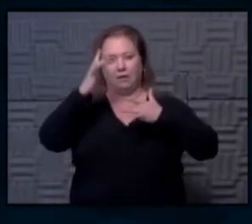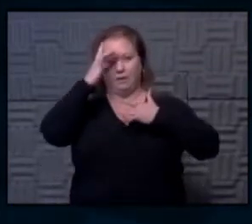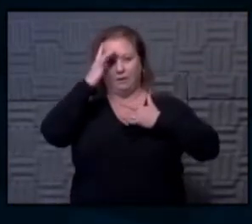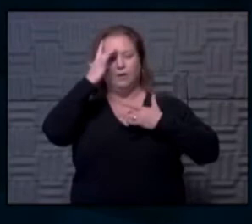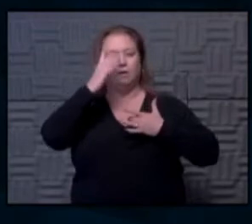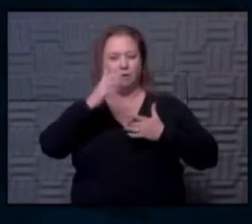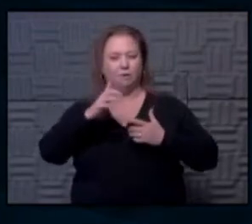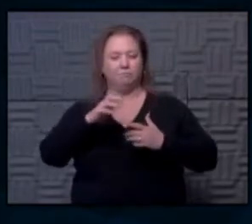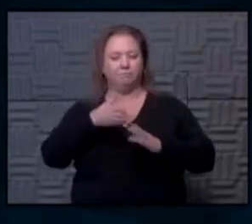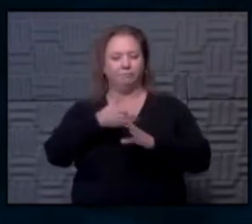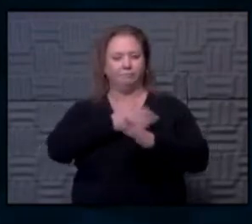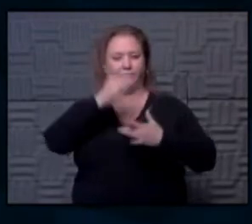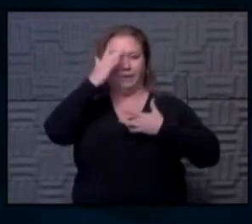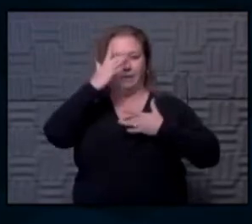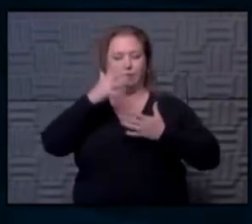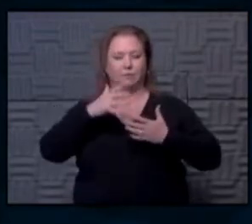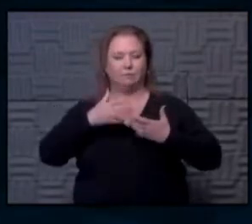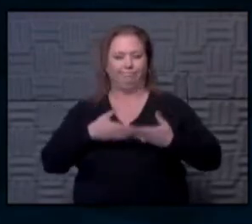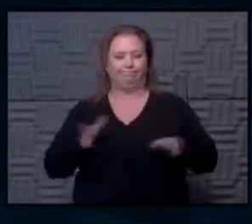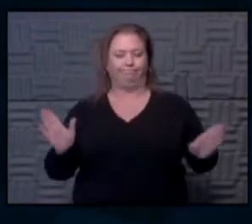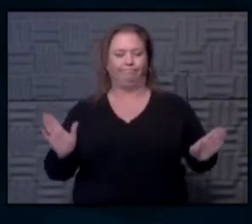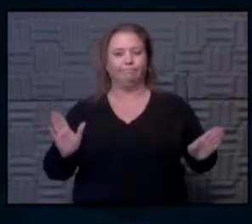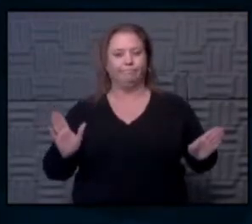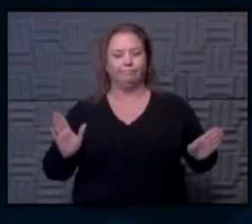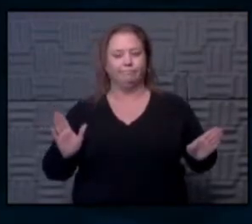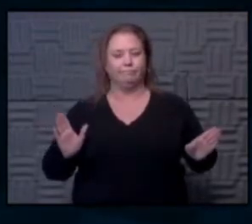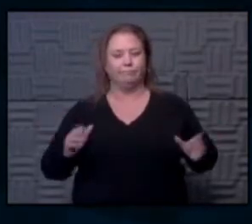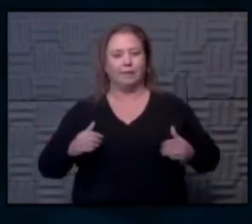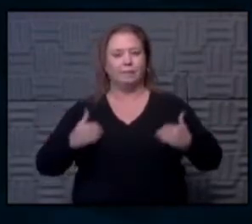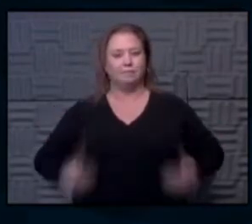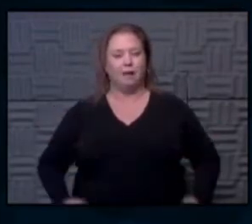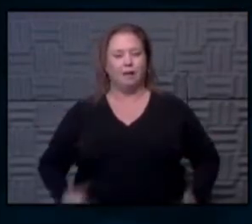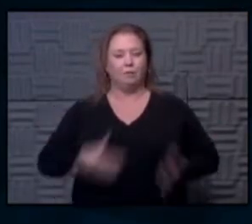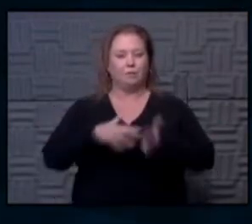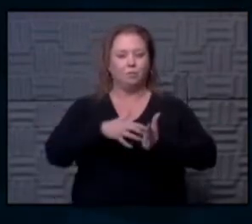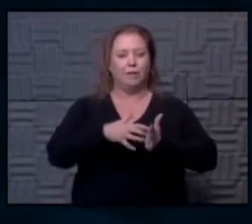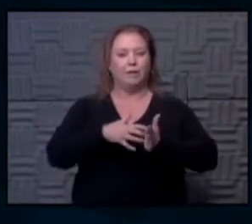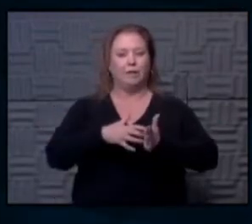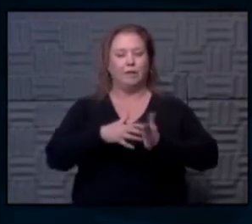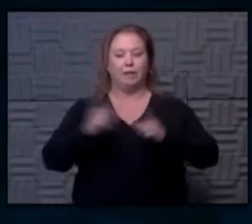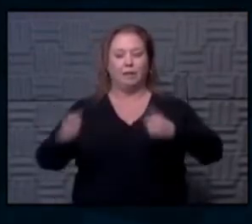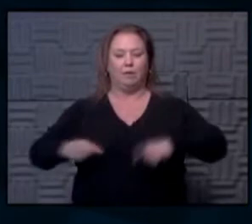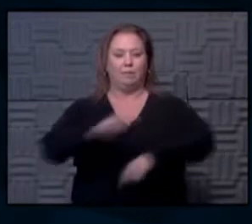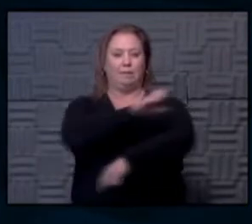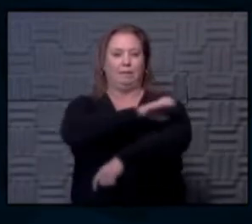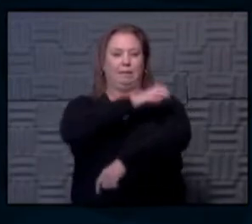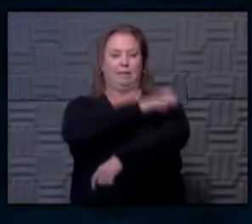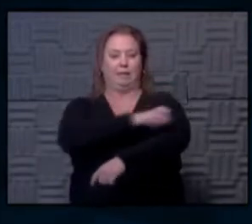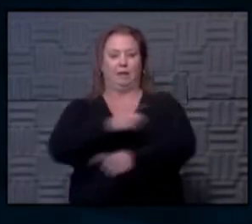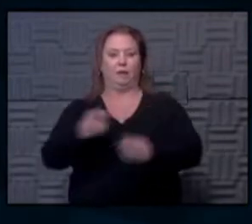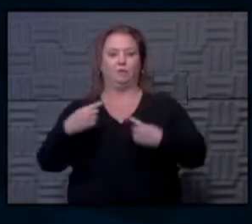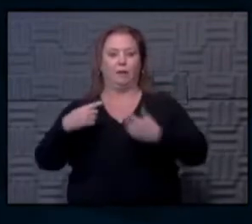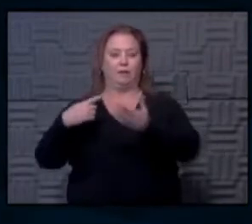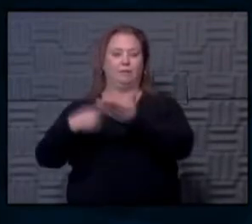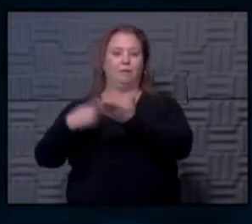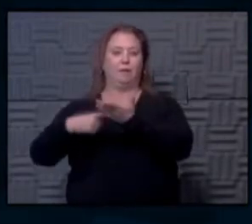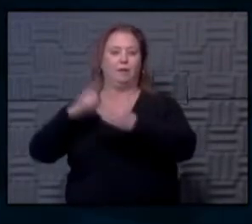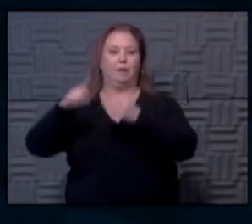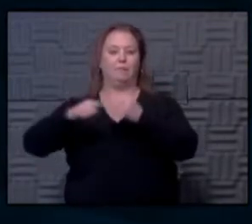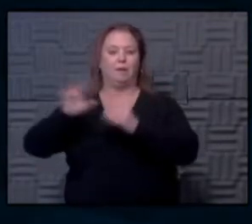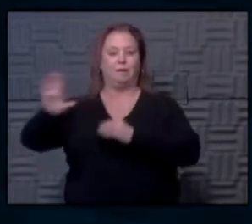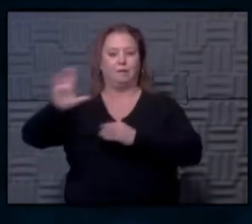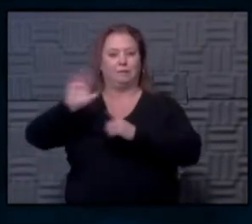predisposing condition. He was vulnerable. Every time he came to clinic, he would cut me short whenever I tried talking to him about